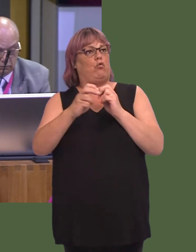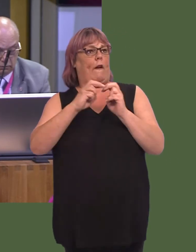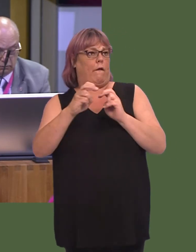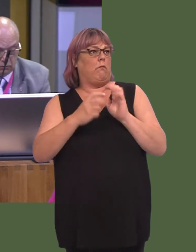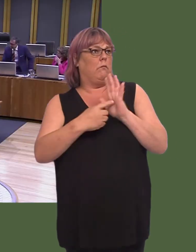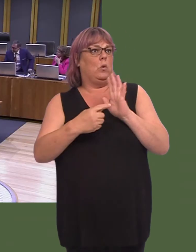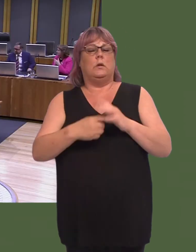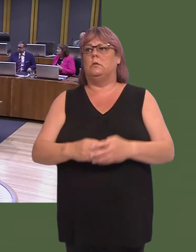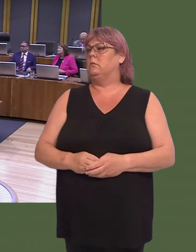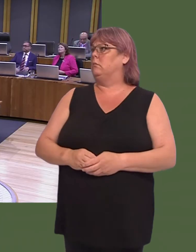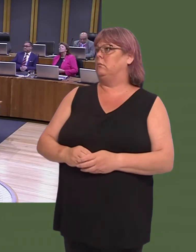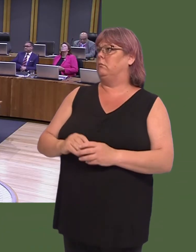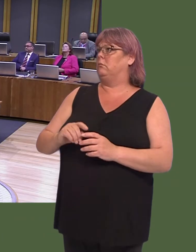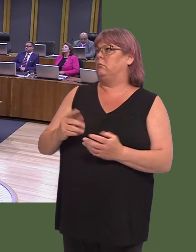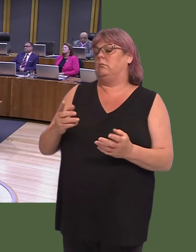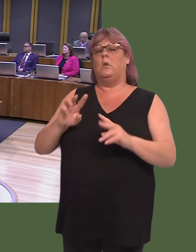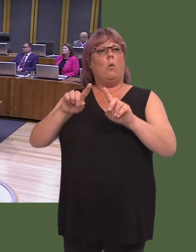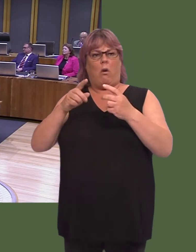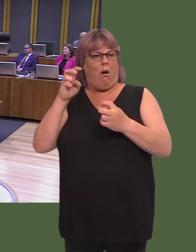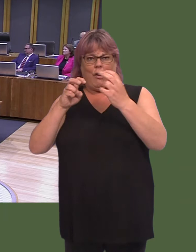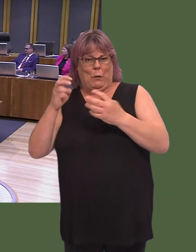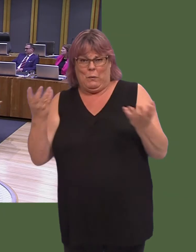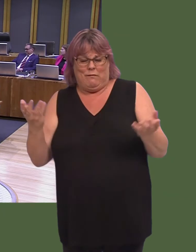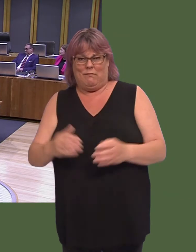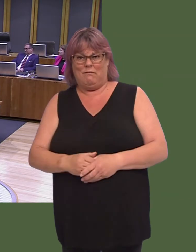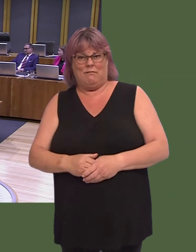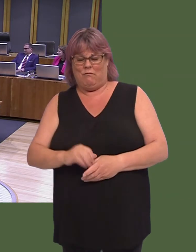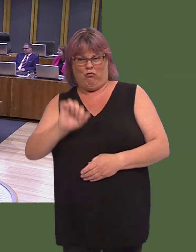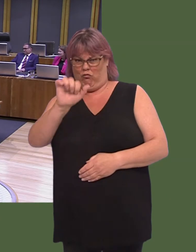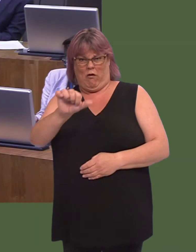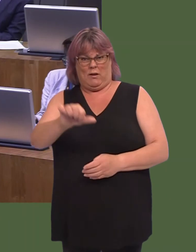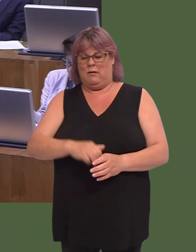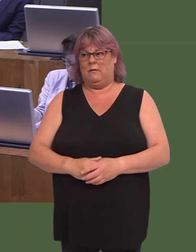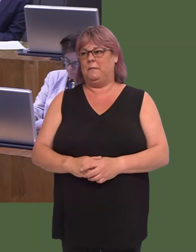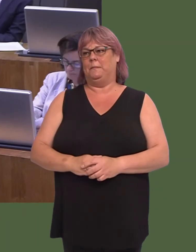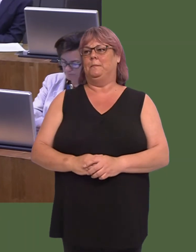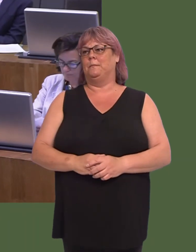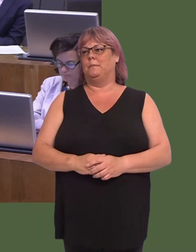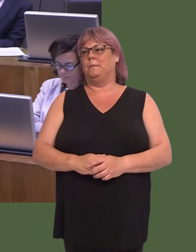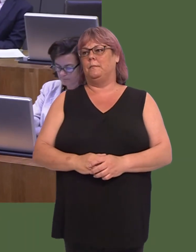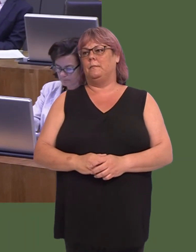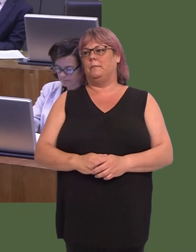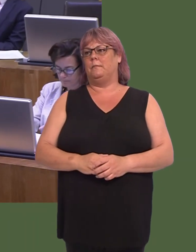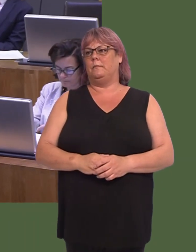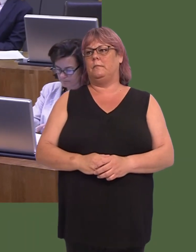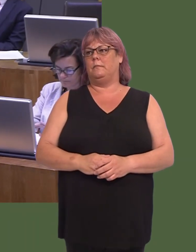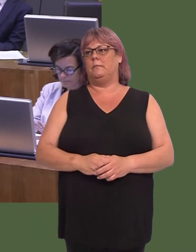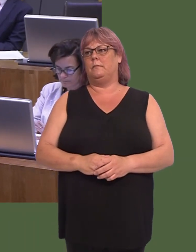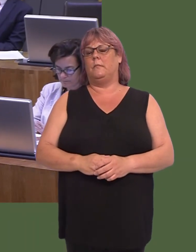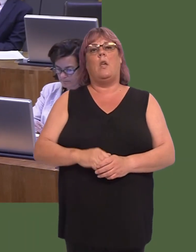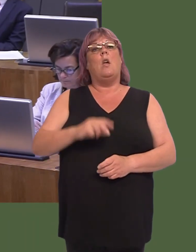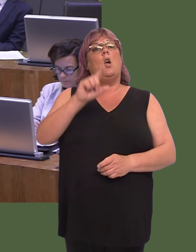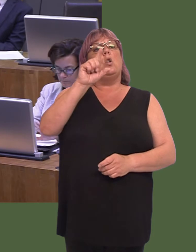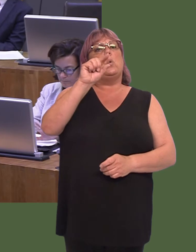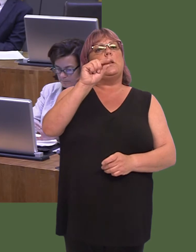active forms of travel. It's impossible to argue with him when he puts it that way. And he is right to say that